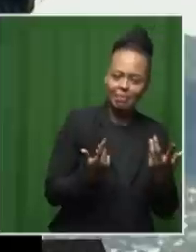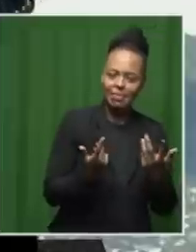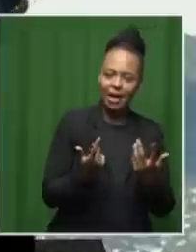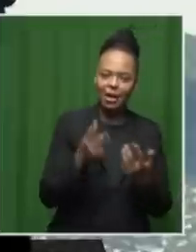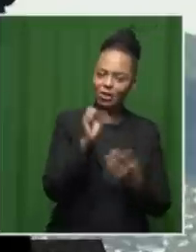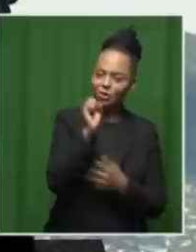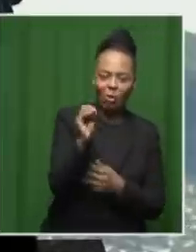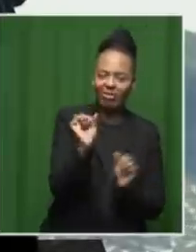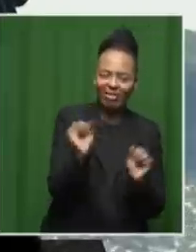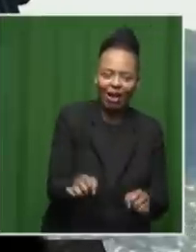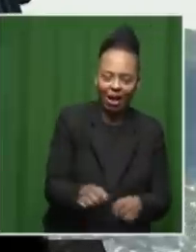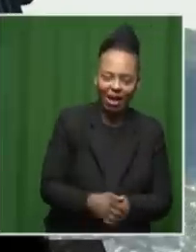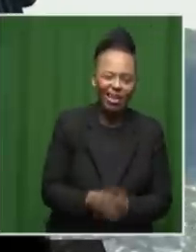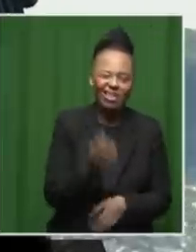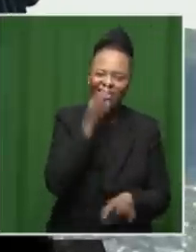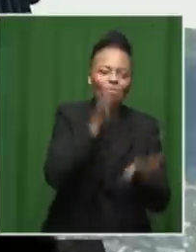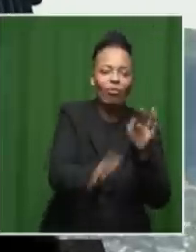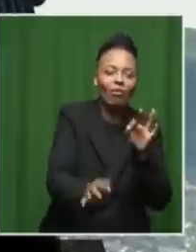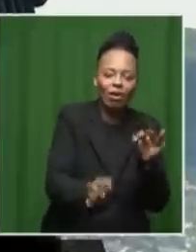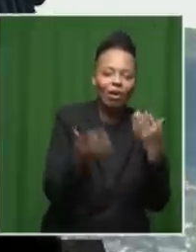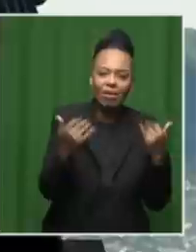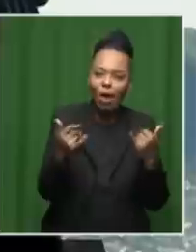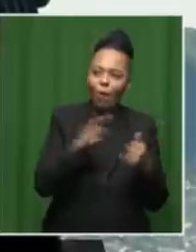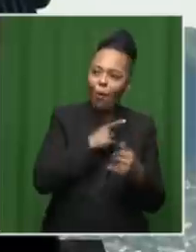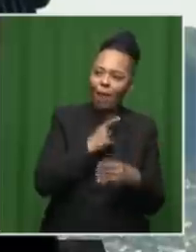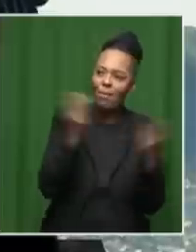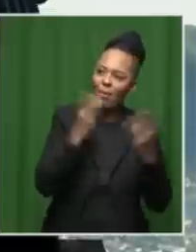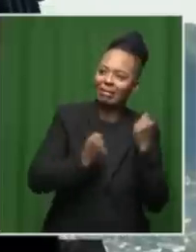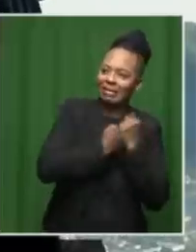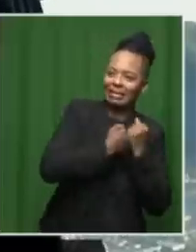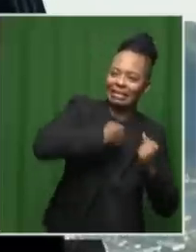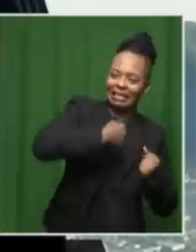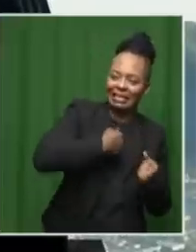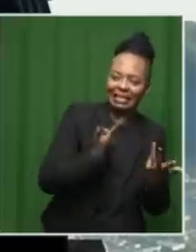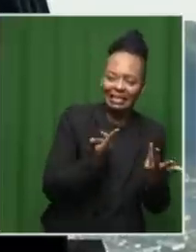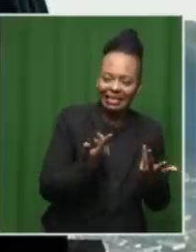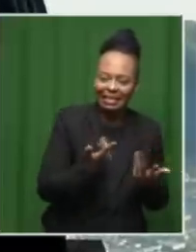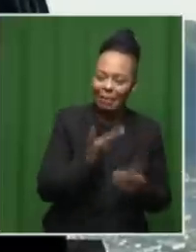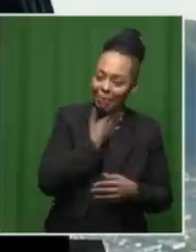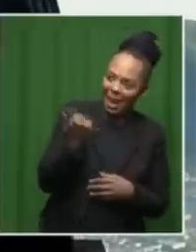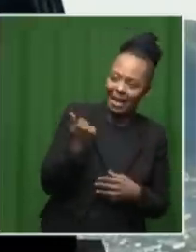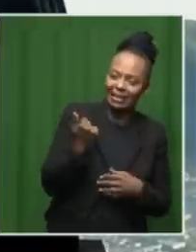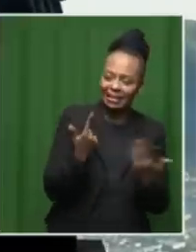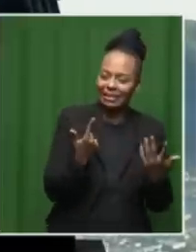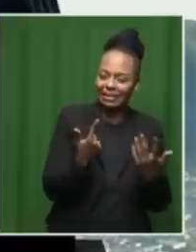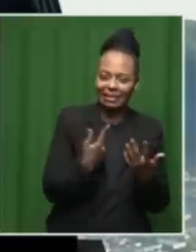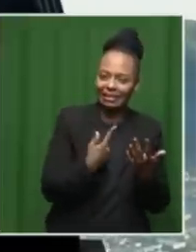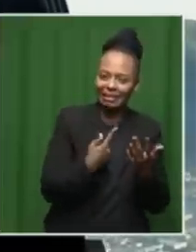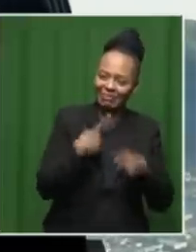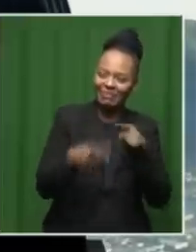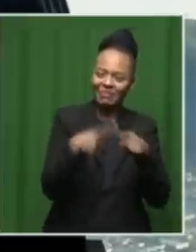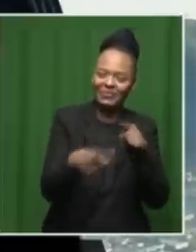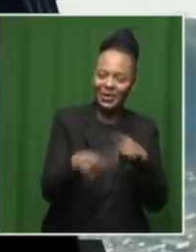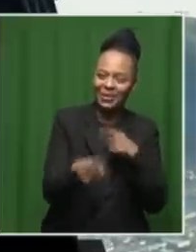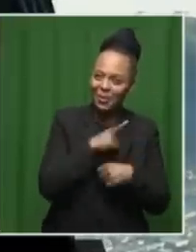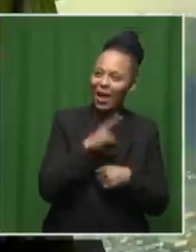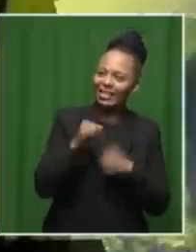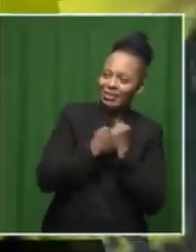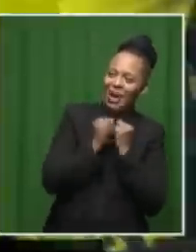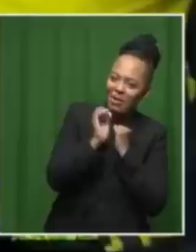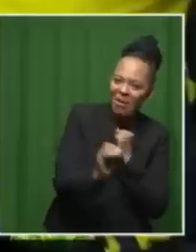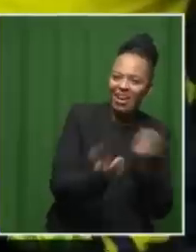it was super easy to be able to have everyone around me and just play at my best because of them. The pressure